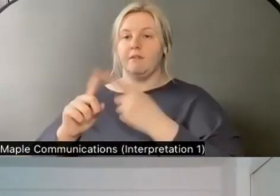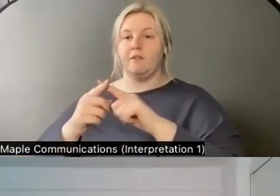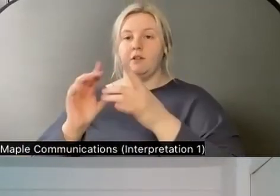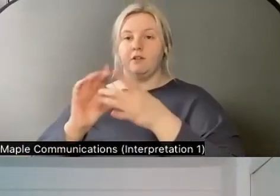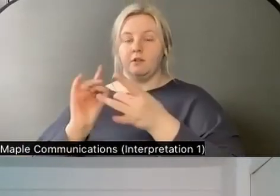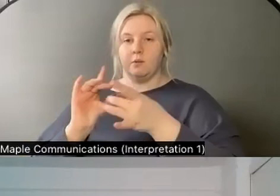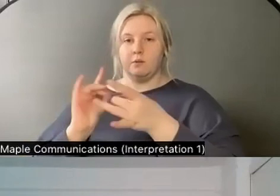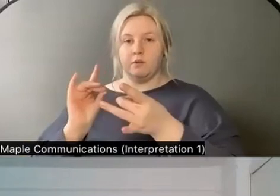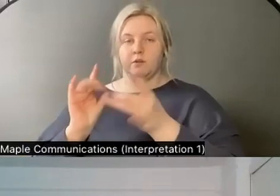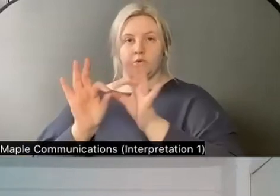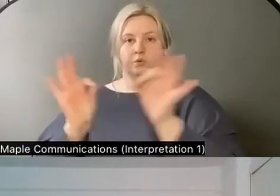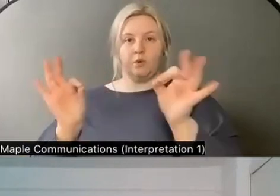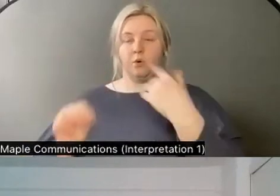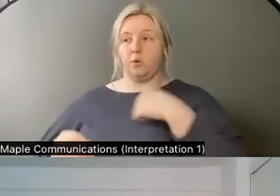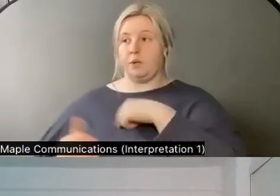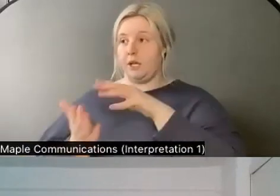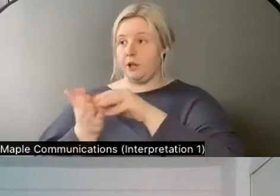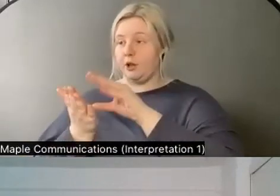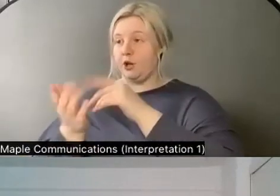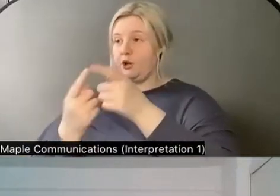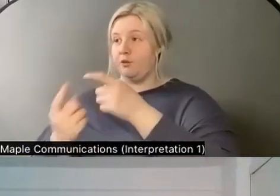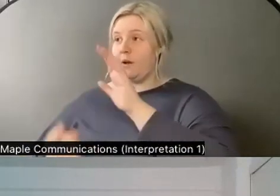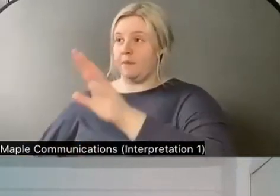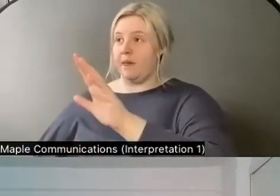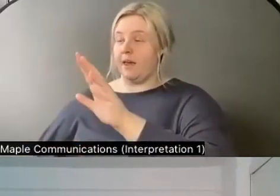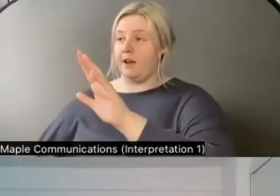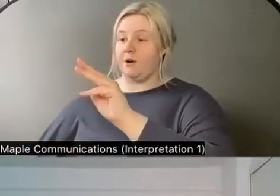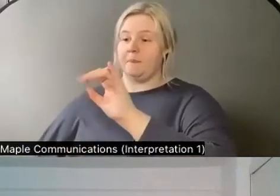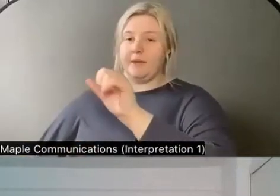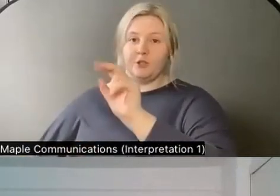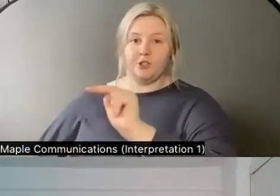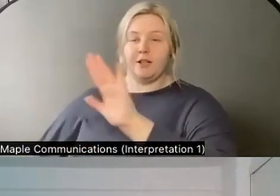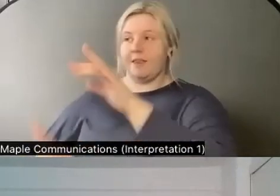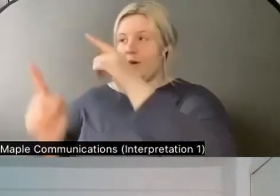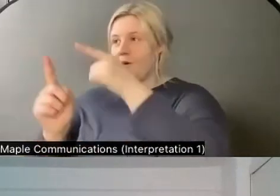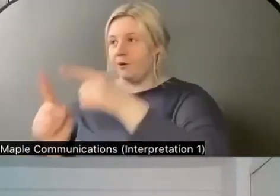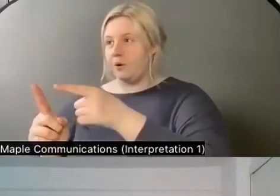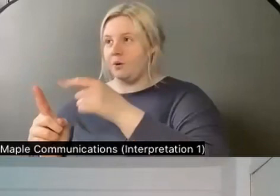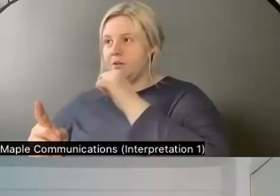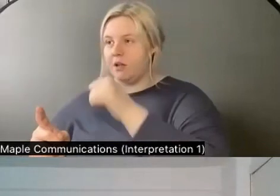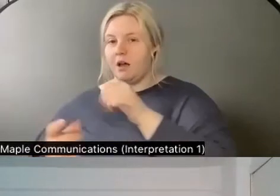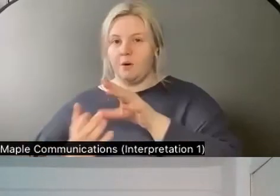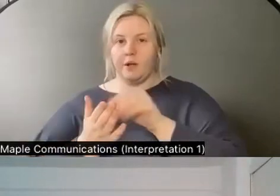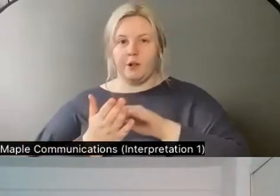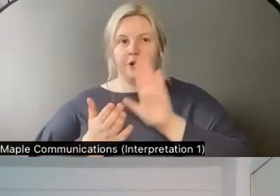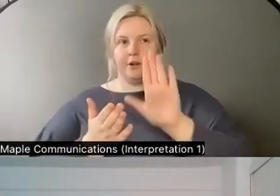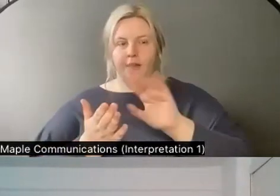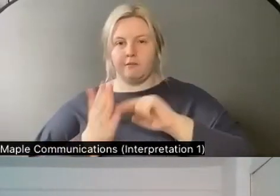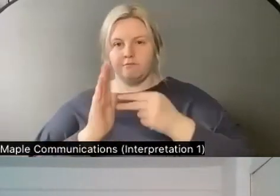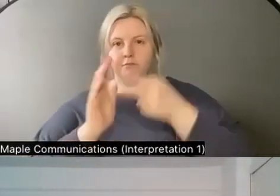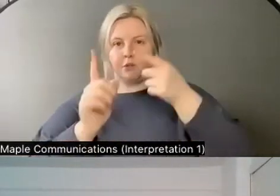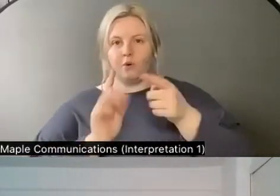budget. And when you look at where we spend our money in healthcare, it's quite clear that as a society, we